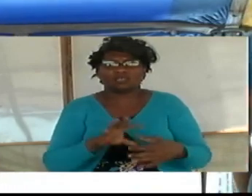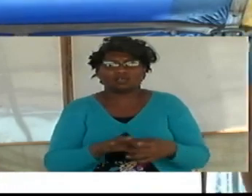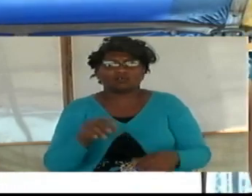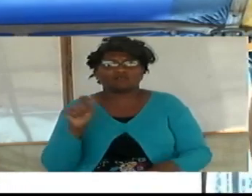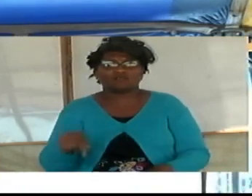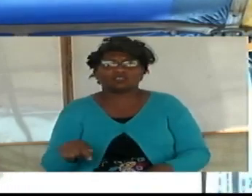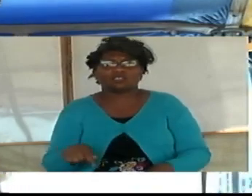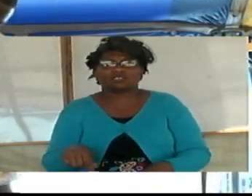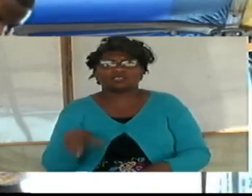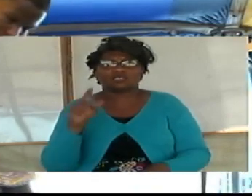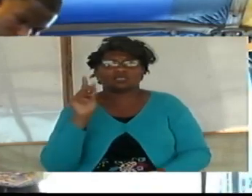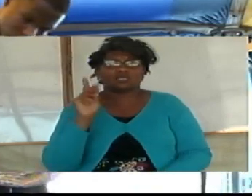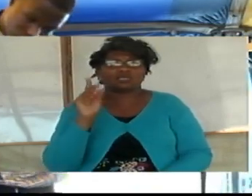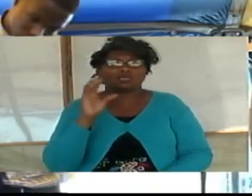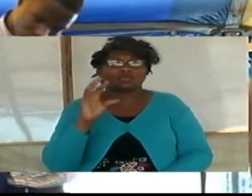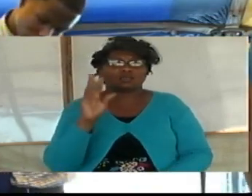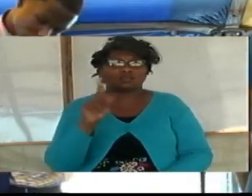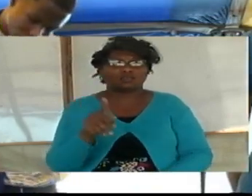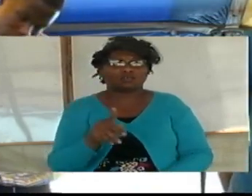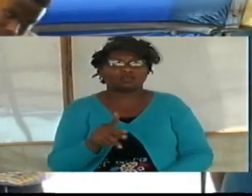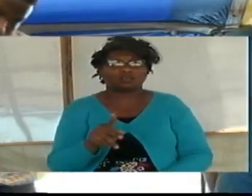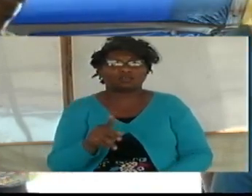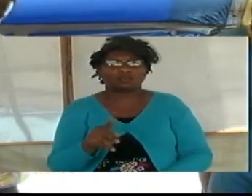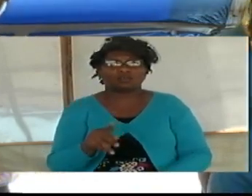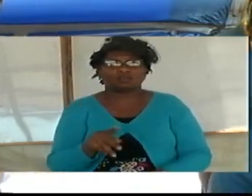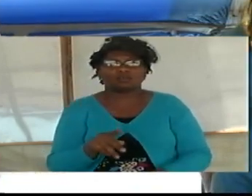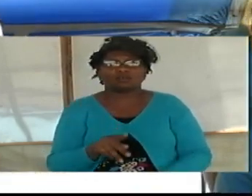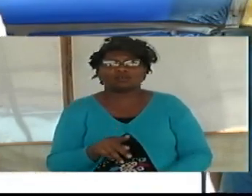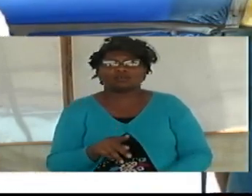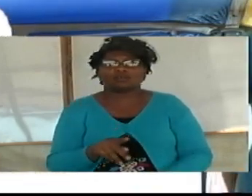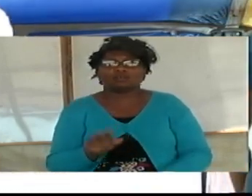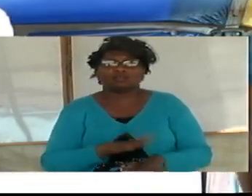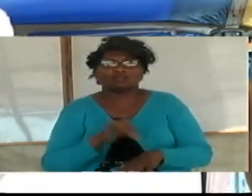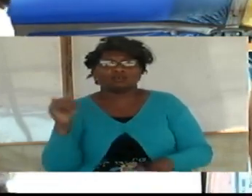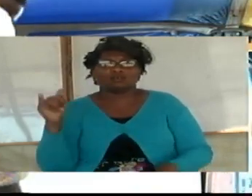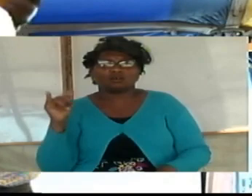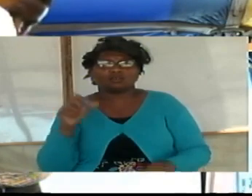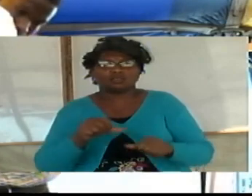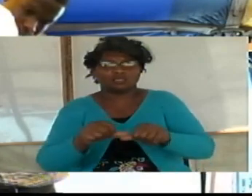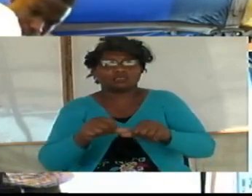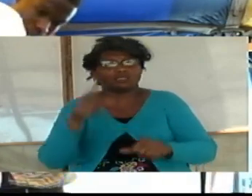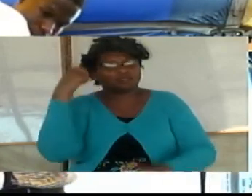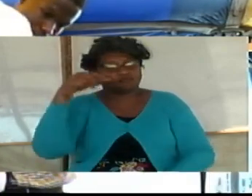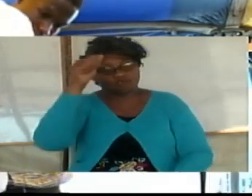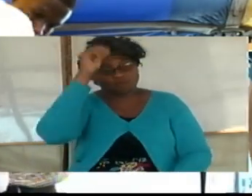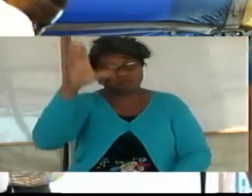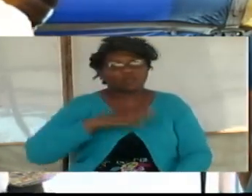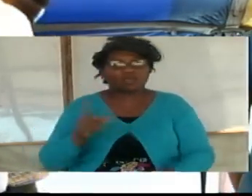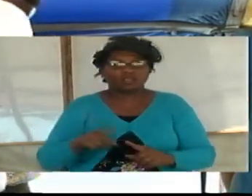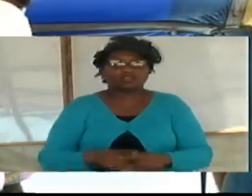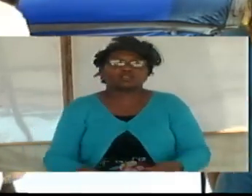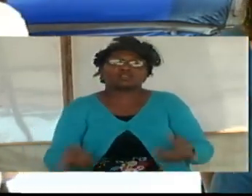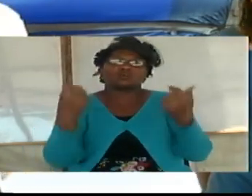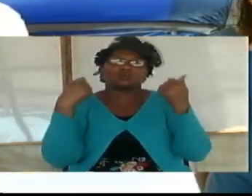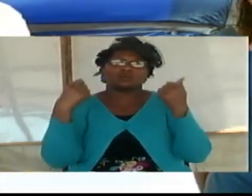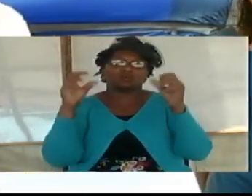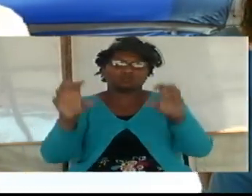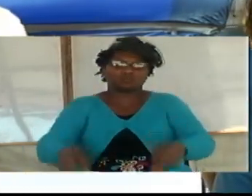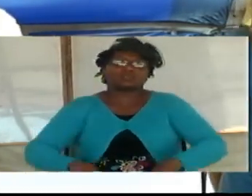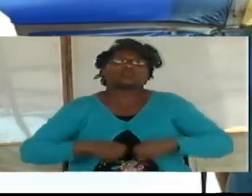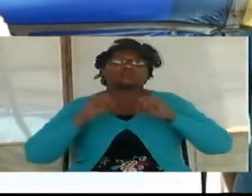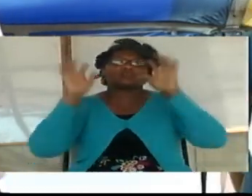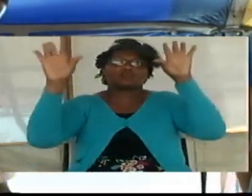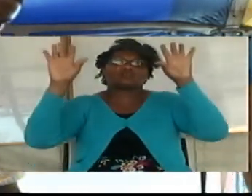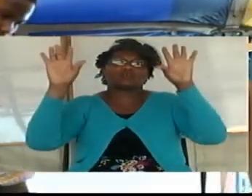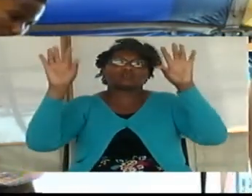coronavirus. Hallelujah. And the call is still for men to come and to surrender their heart to the